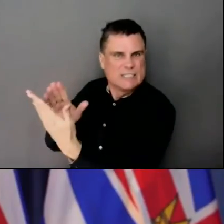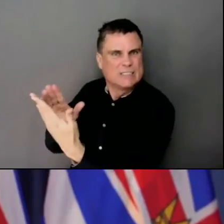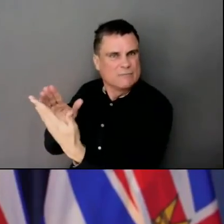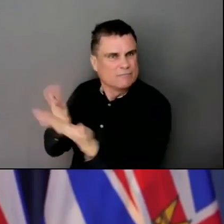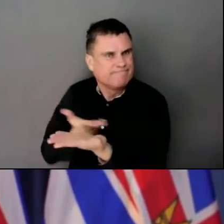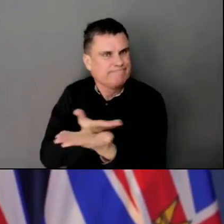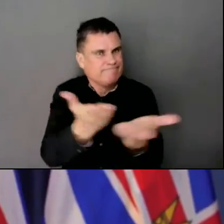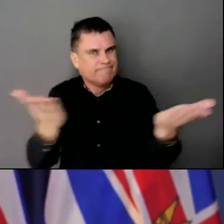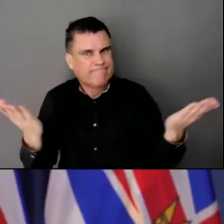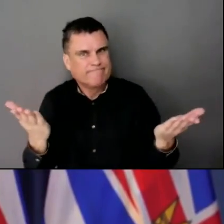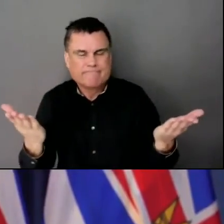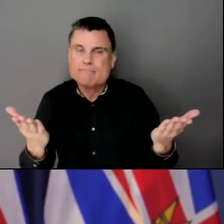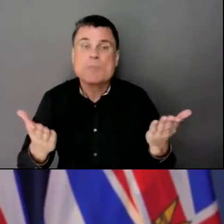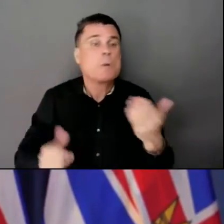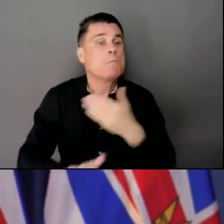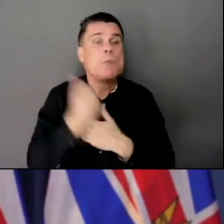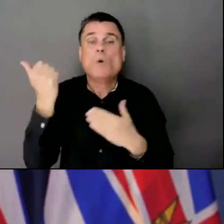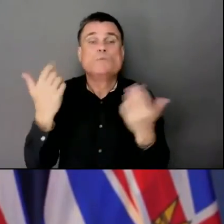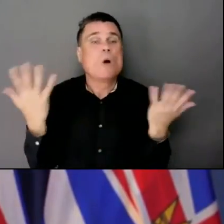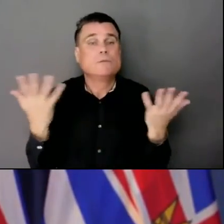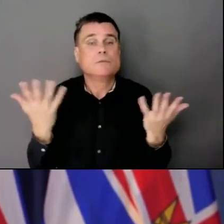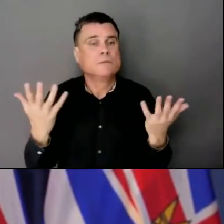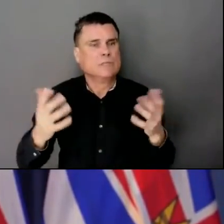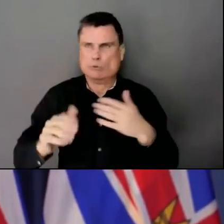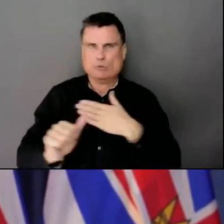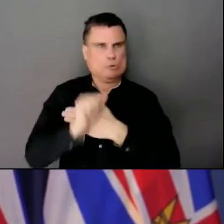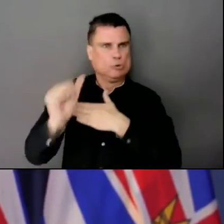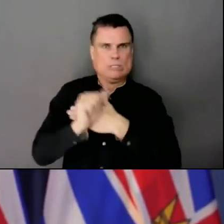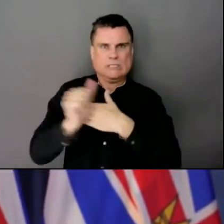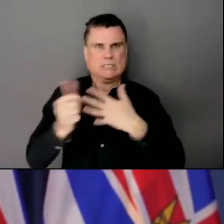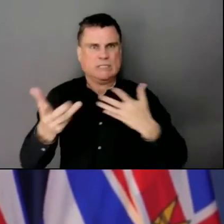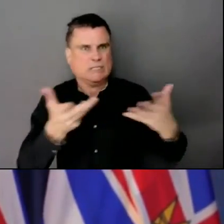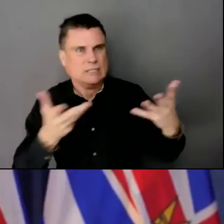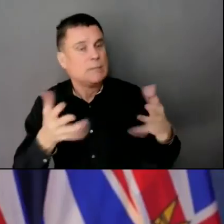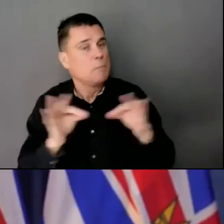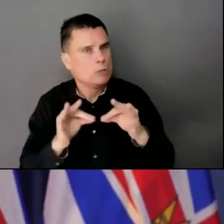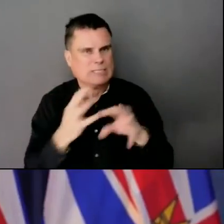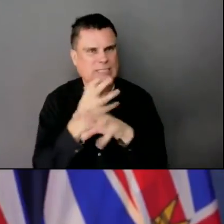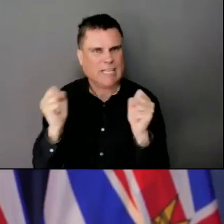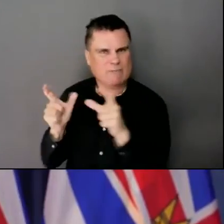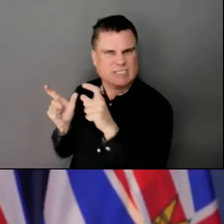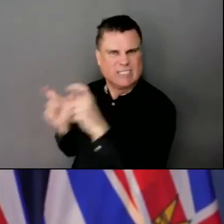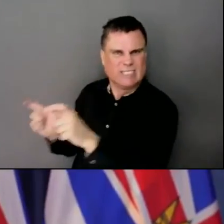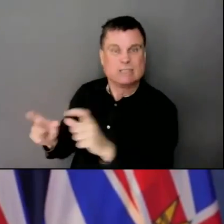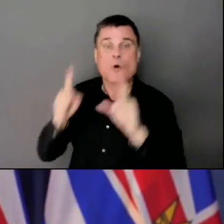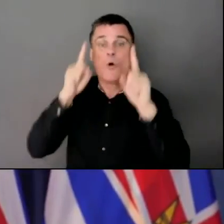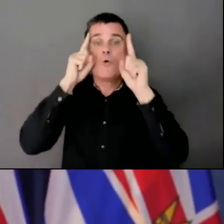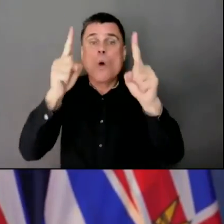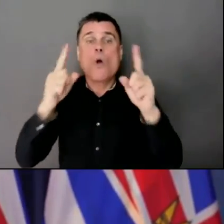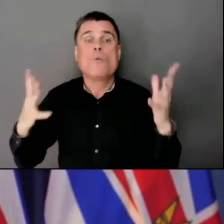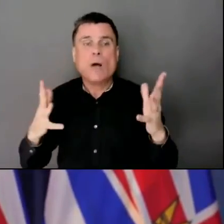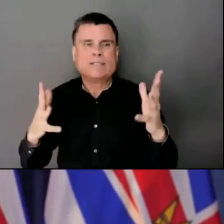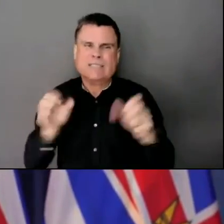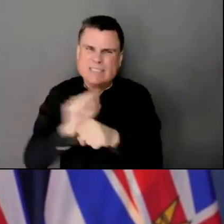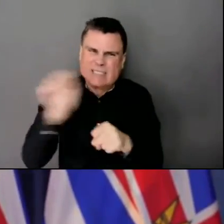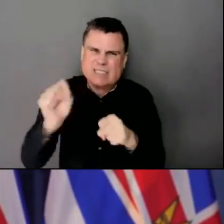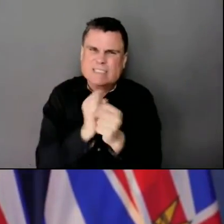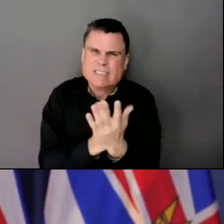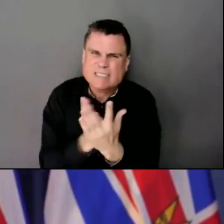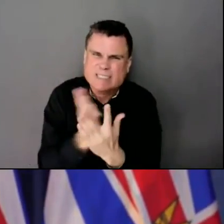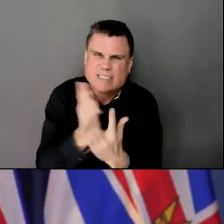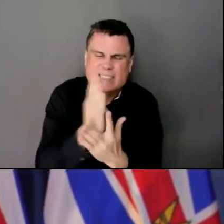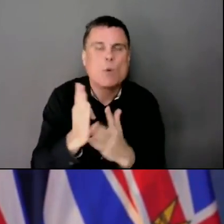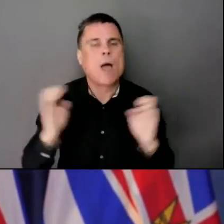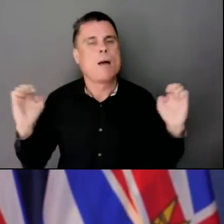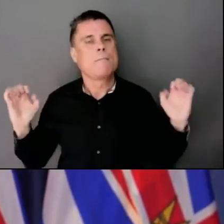and all of us working forward to that day when we can get back to something resembling normal. And although the pandemic has